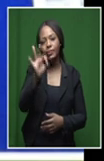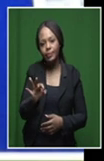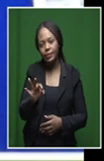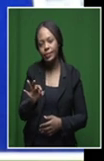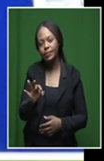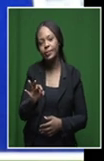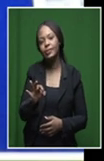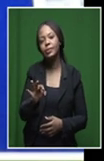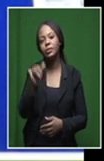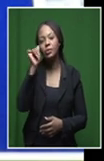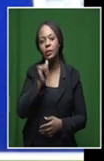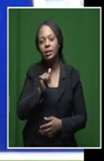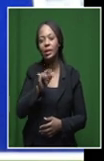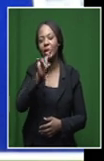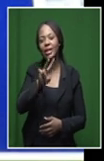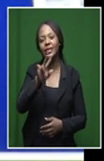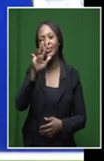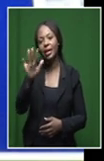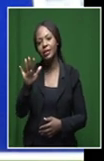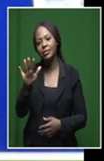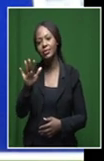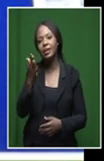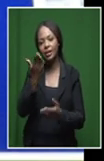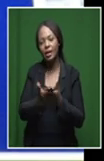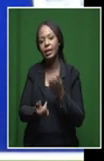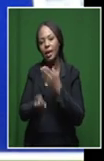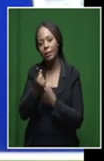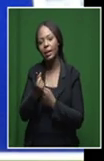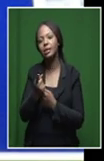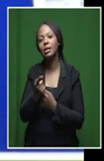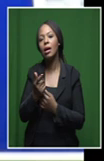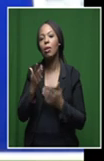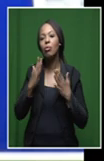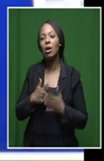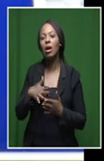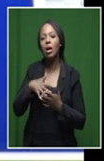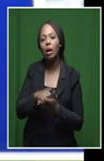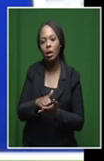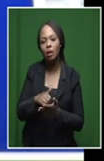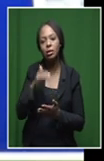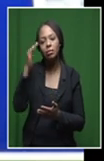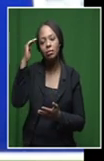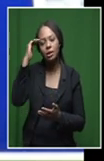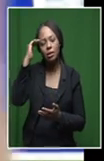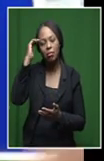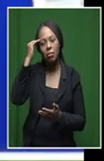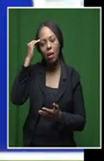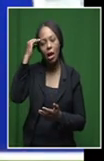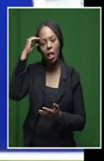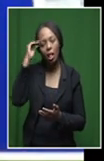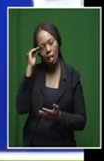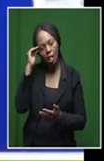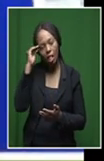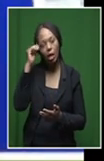by the time you reach 85, it's about 45%. But there are different types of dementia. So dementia is the umbrella